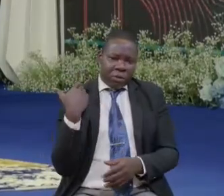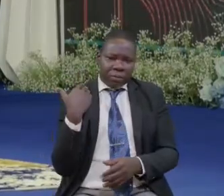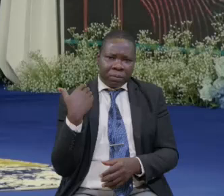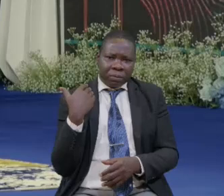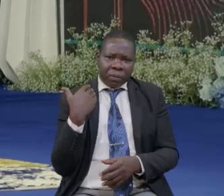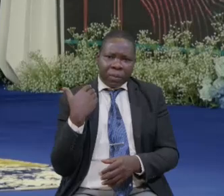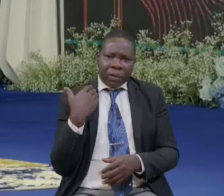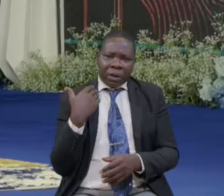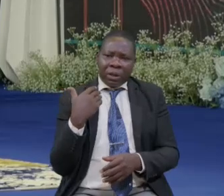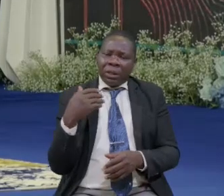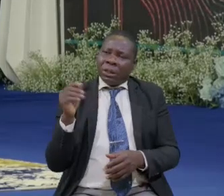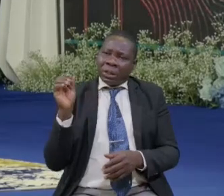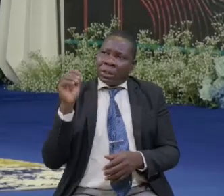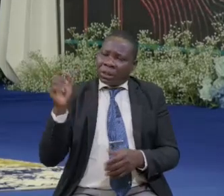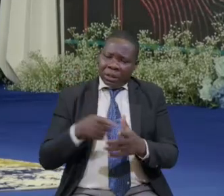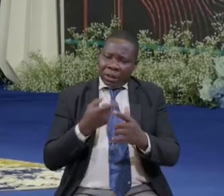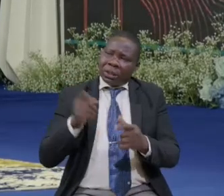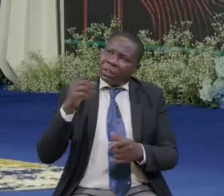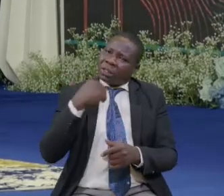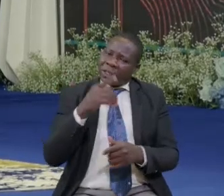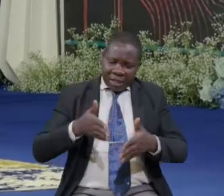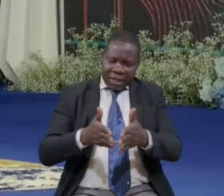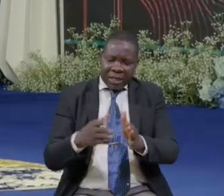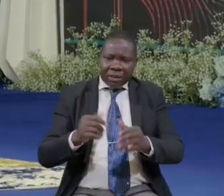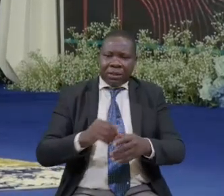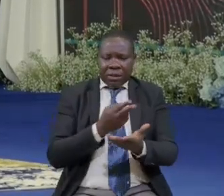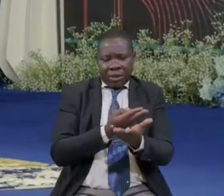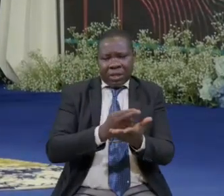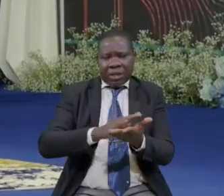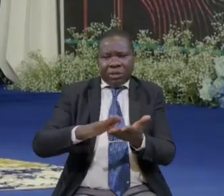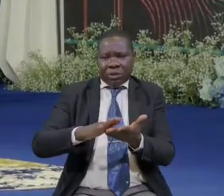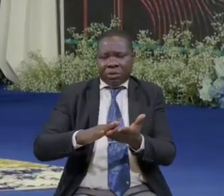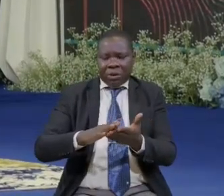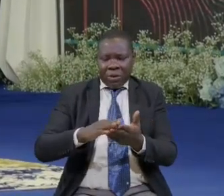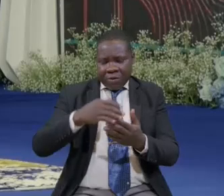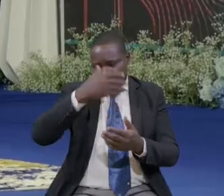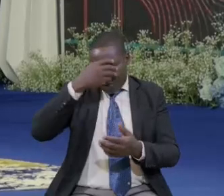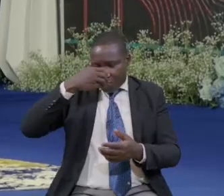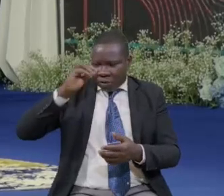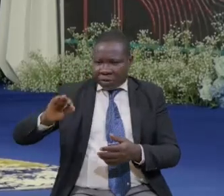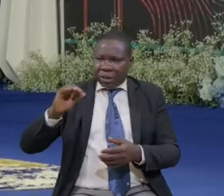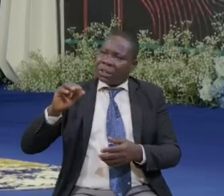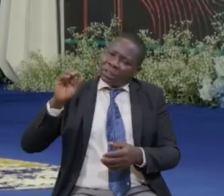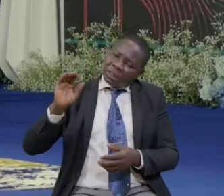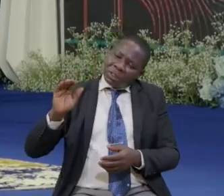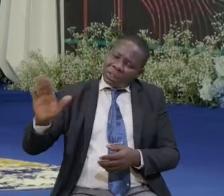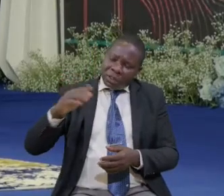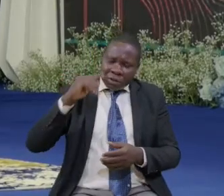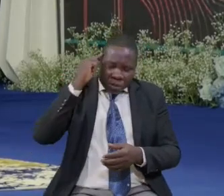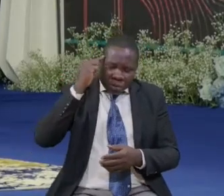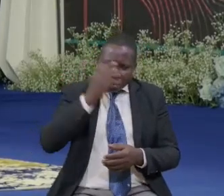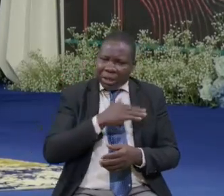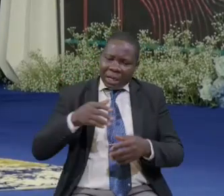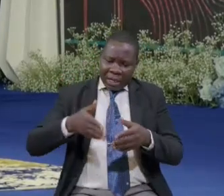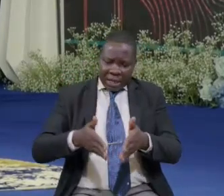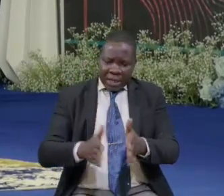unrighteous forsake his thoughts and let him return unto the Lord,